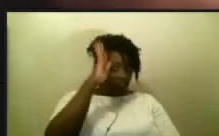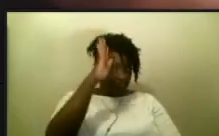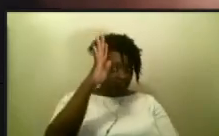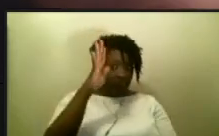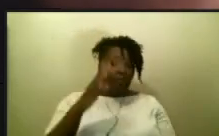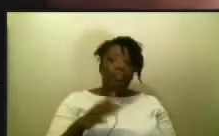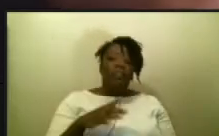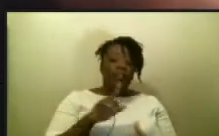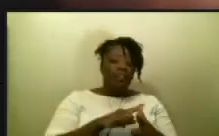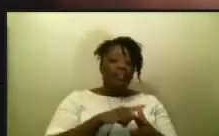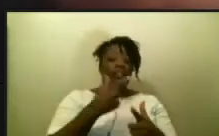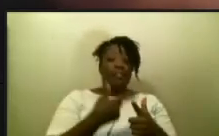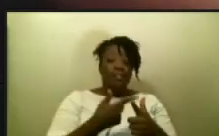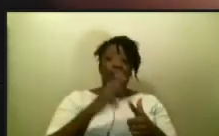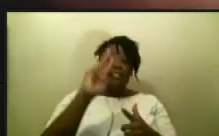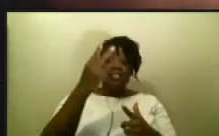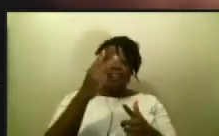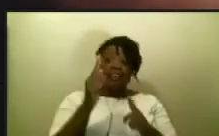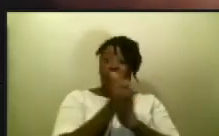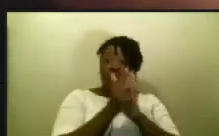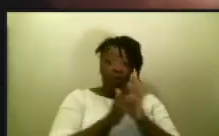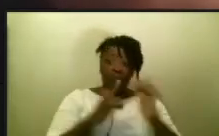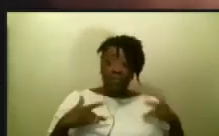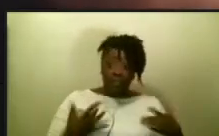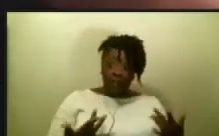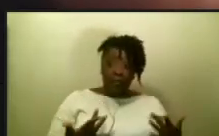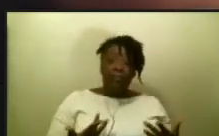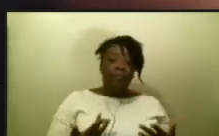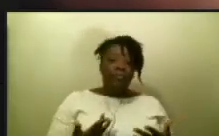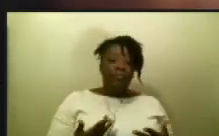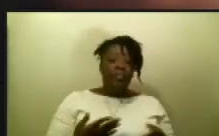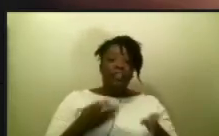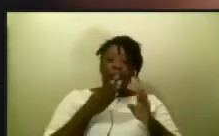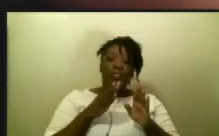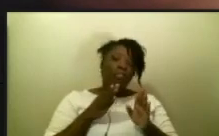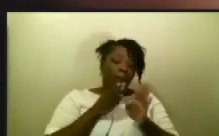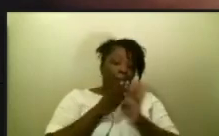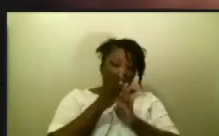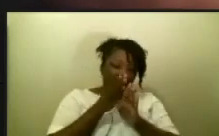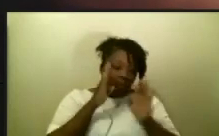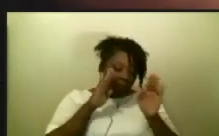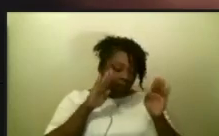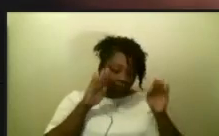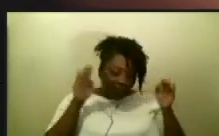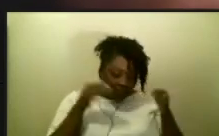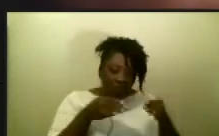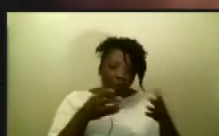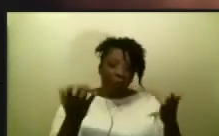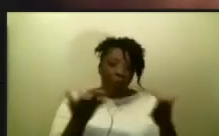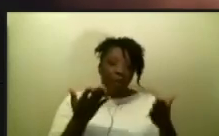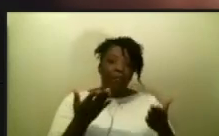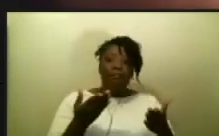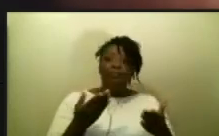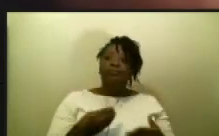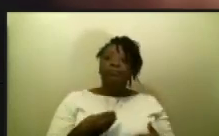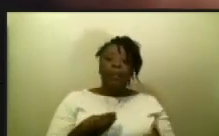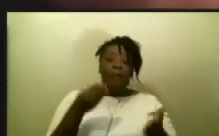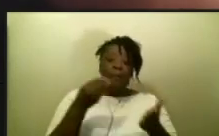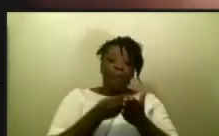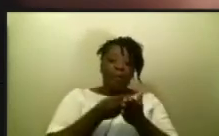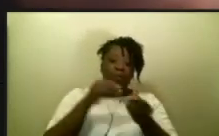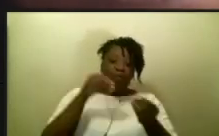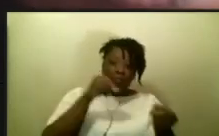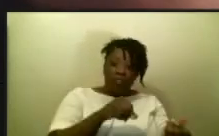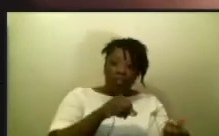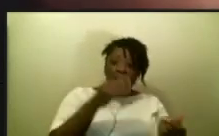it passed the second bill that provided, one of the main things that bill provided was paid sick